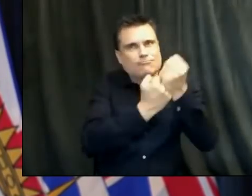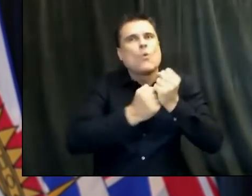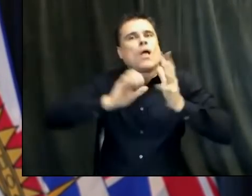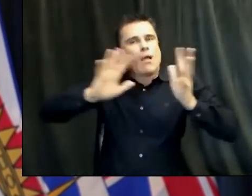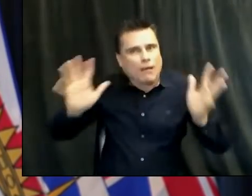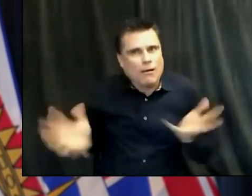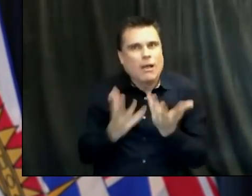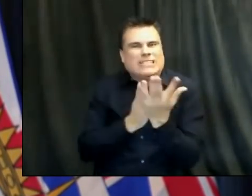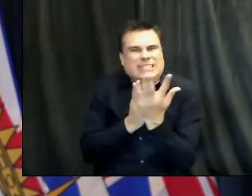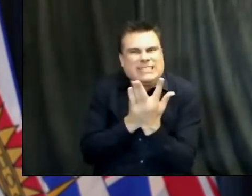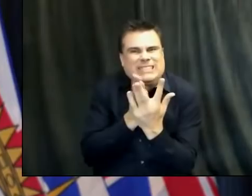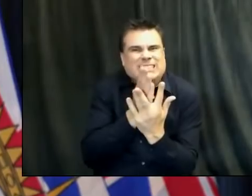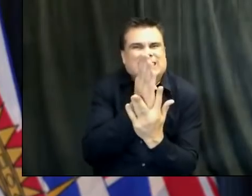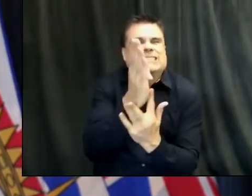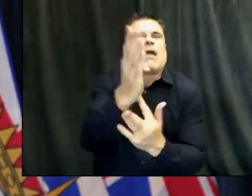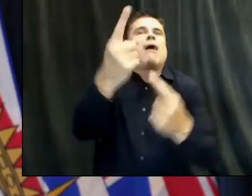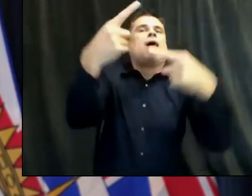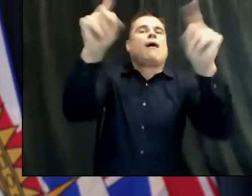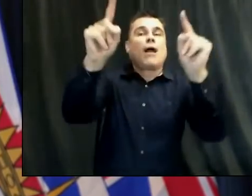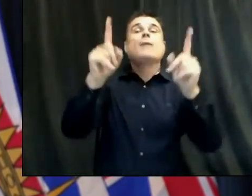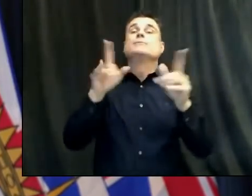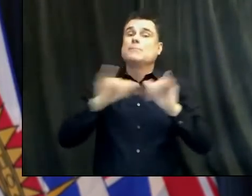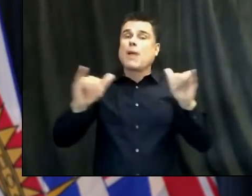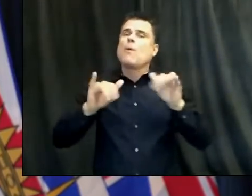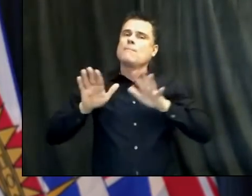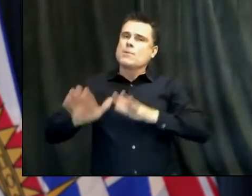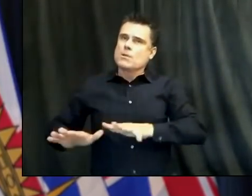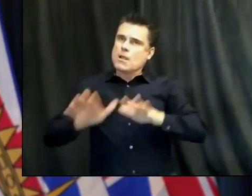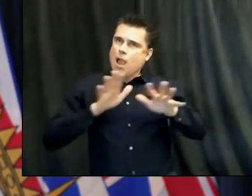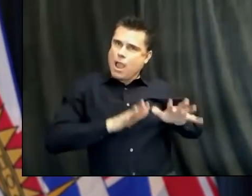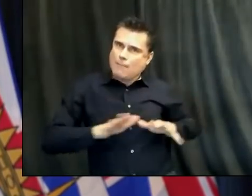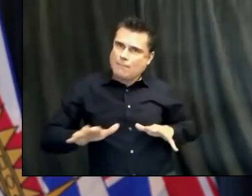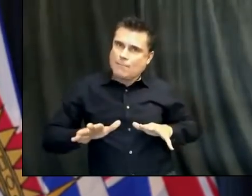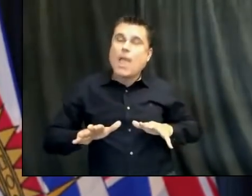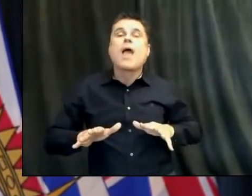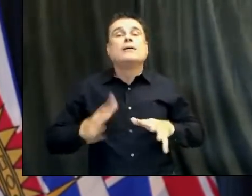well, staying calm and staying safe. Thank you.